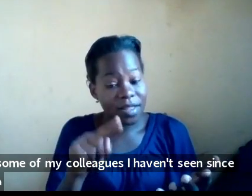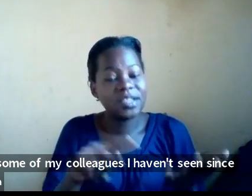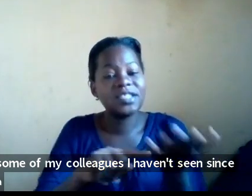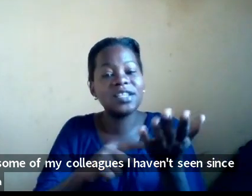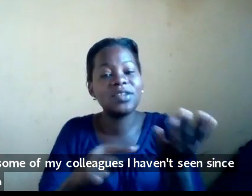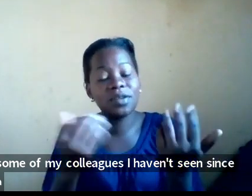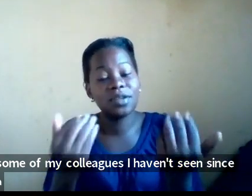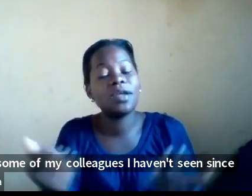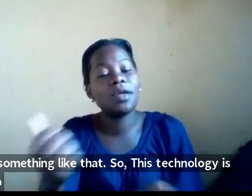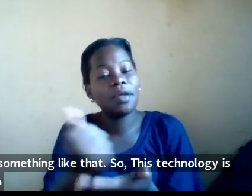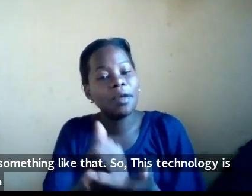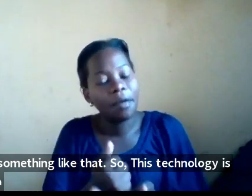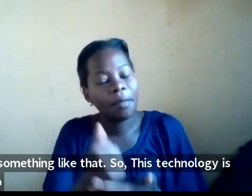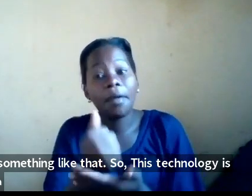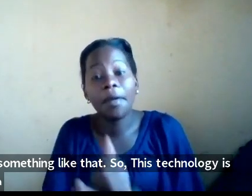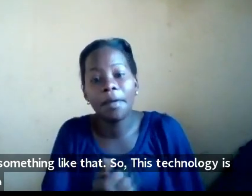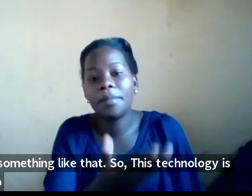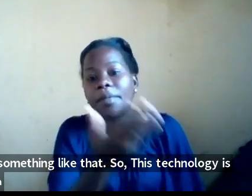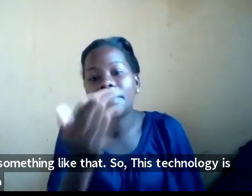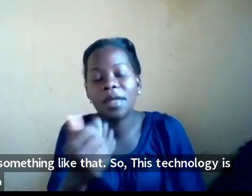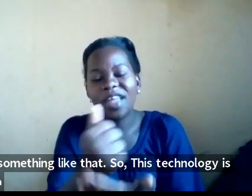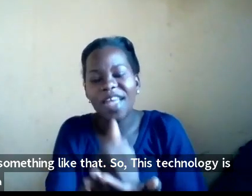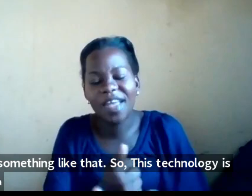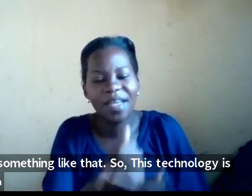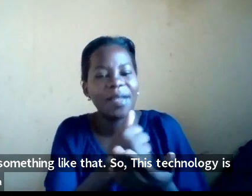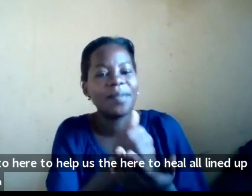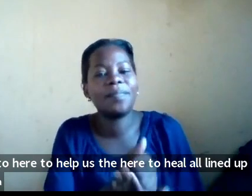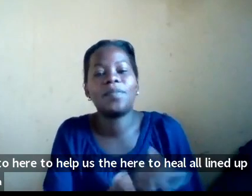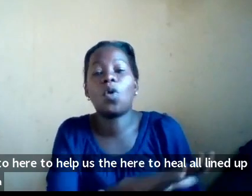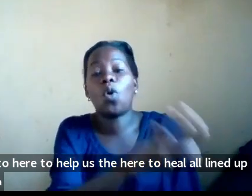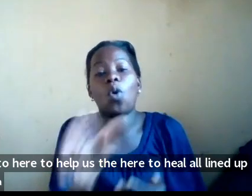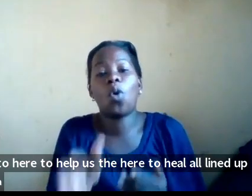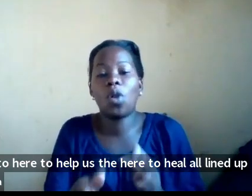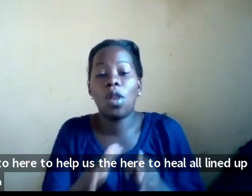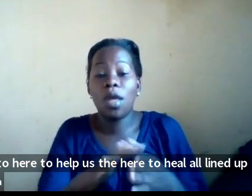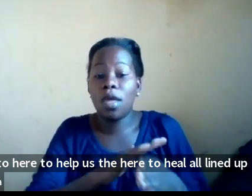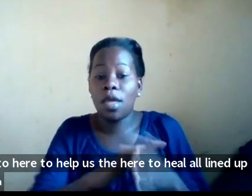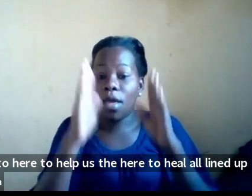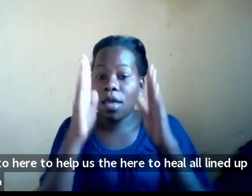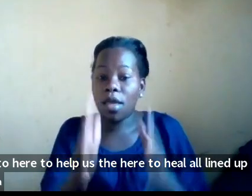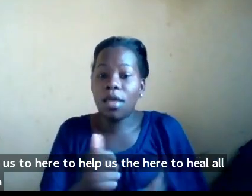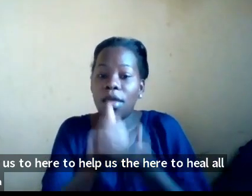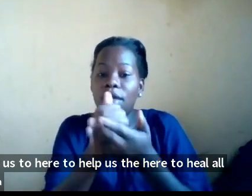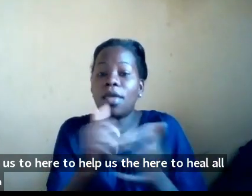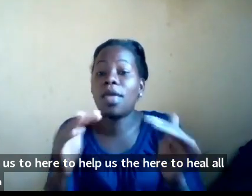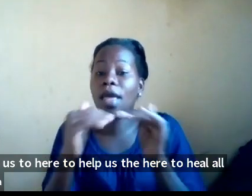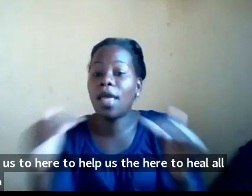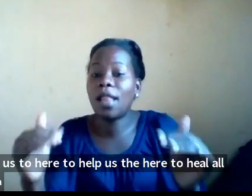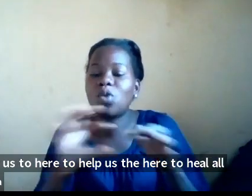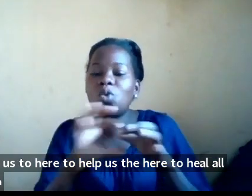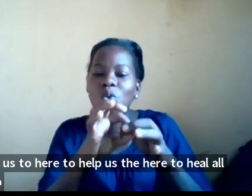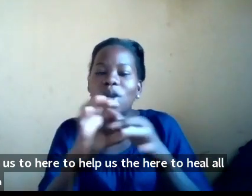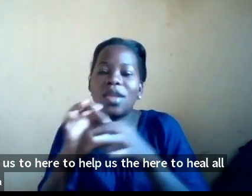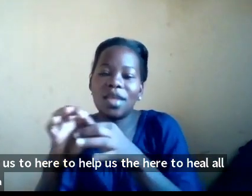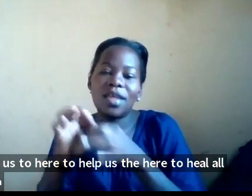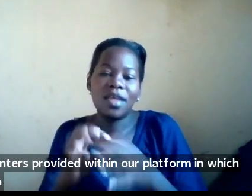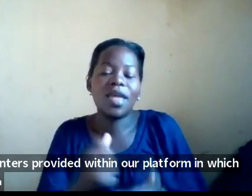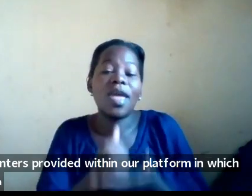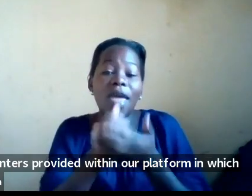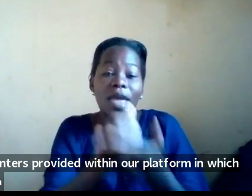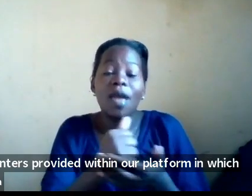us. They're here to help us. They're here to help all our entrepreneurs, provide for them a platform in which to connect. They're here to help them